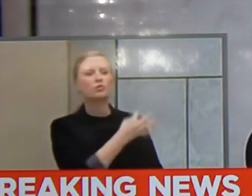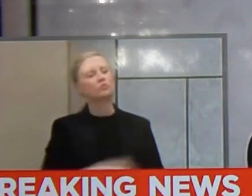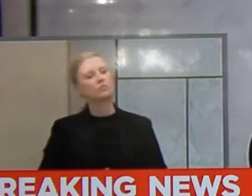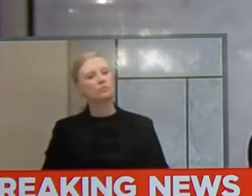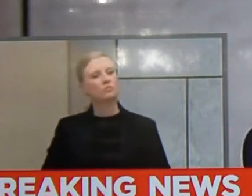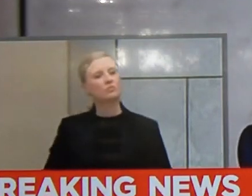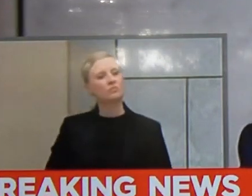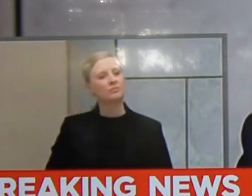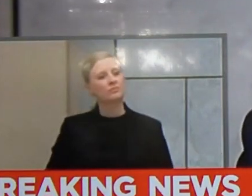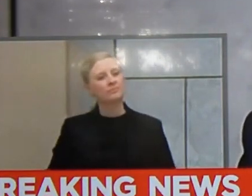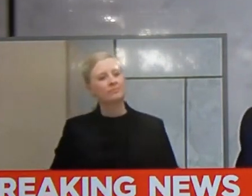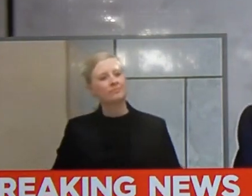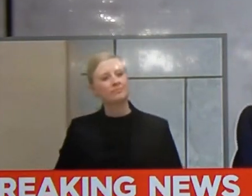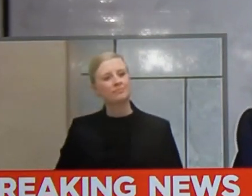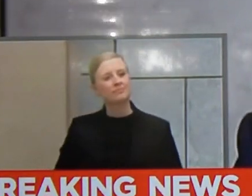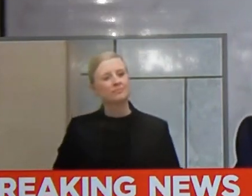Cabinet has